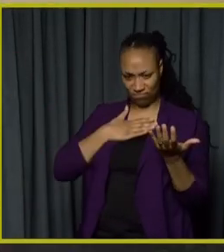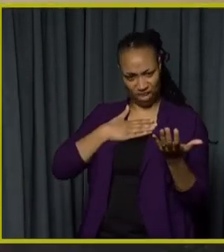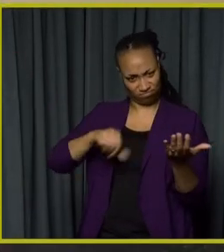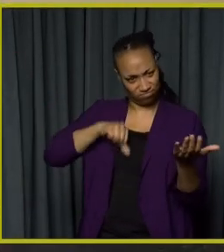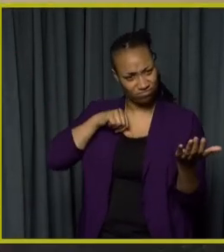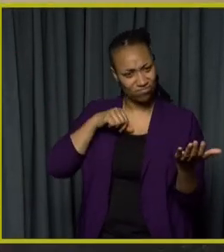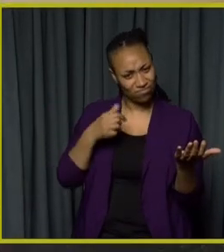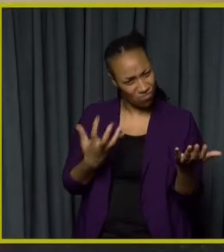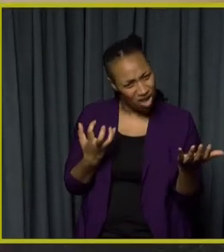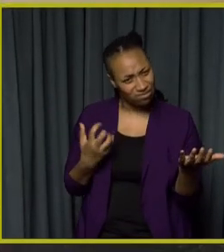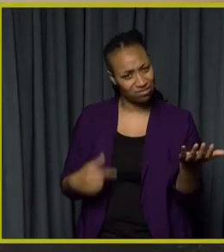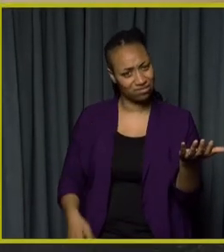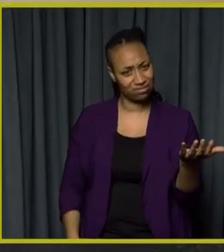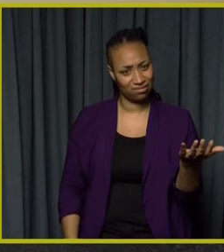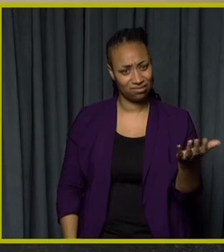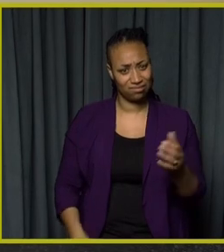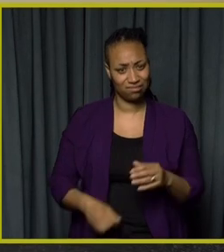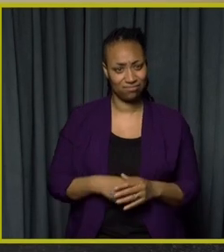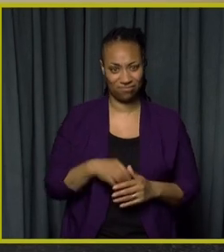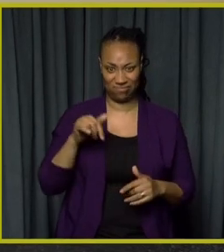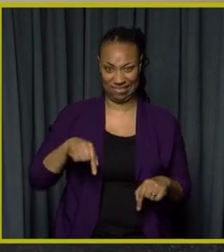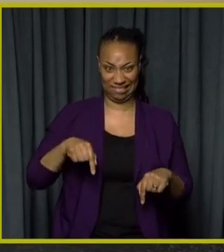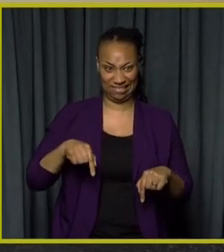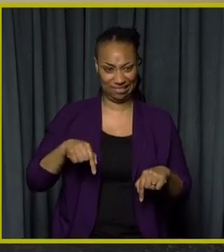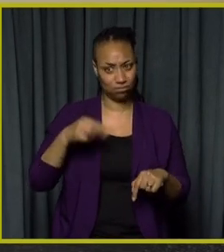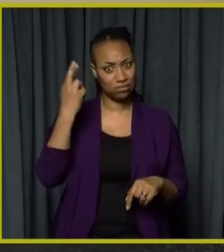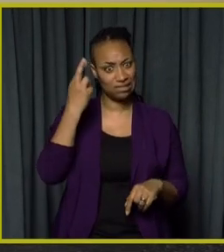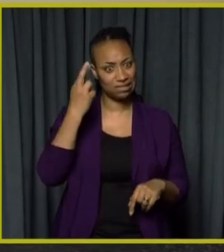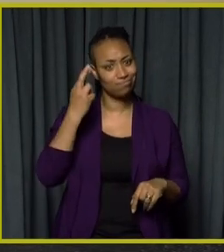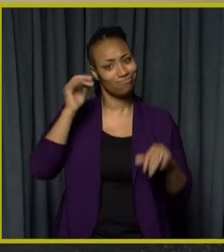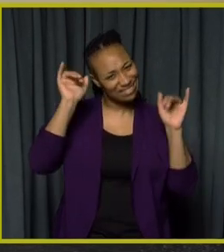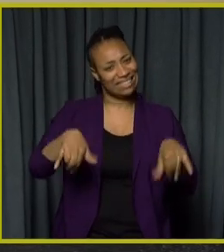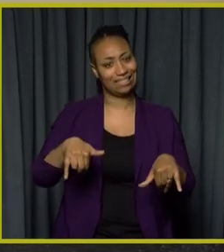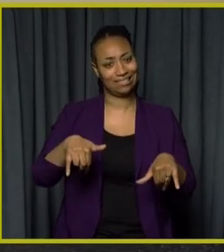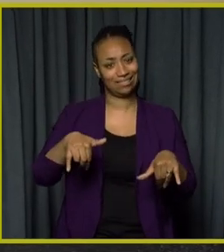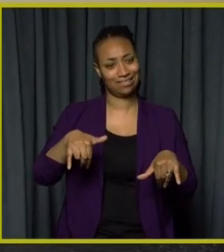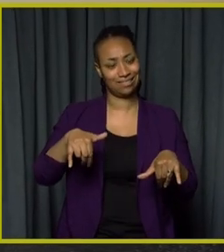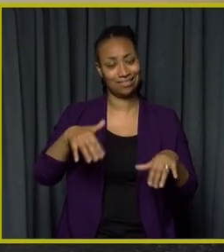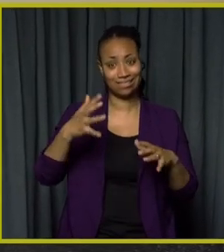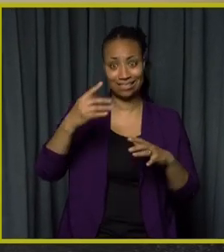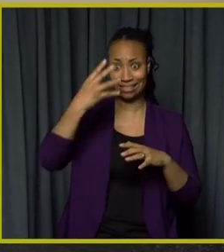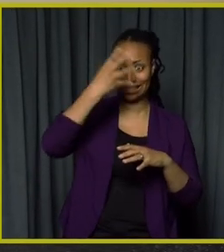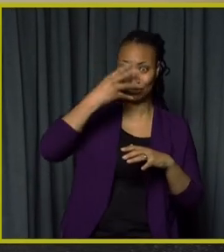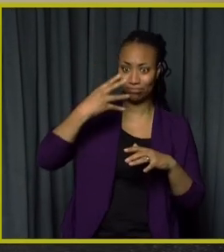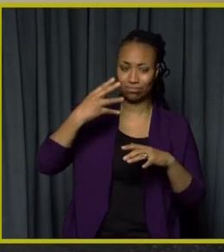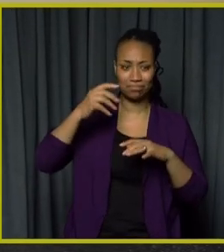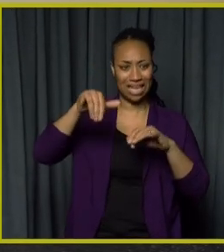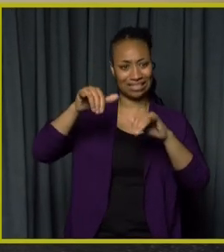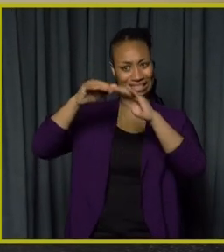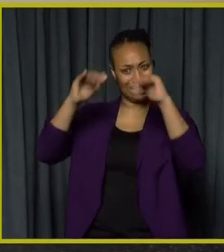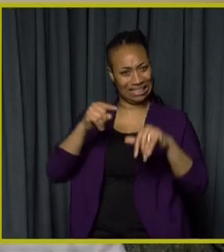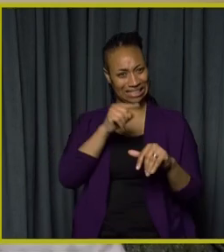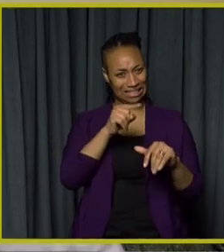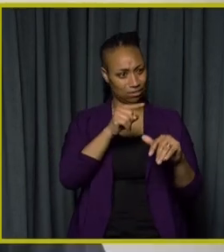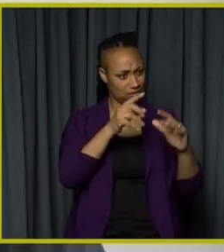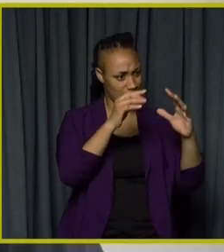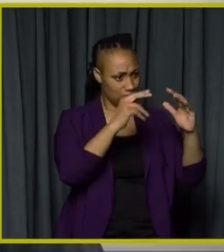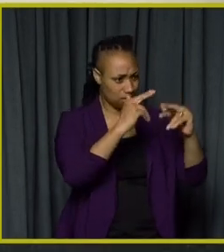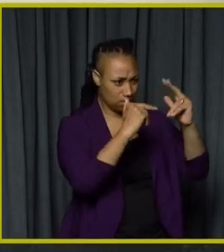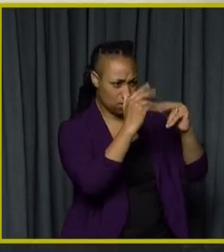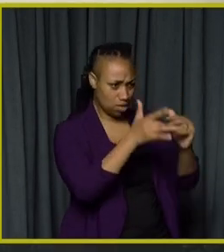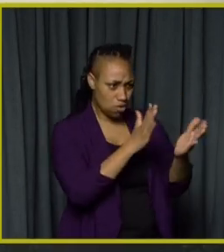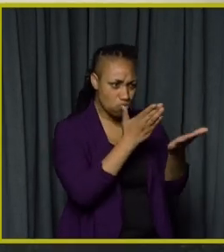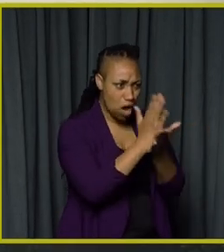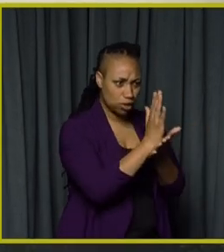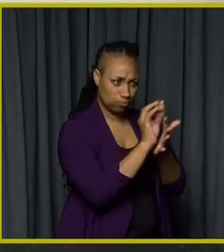This is why we demand an immigration system that protects immigrants' rights to build communities and strengthen democracy. An